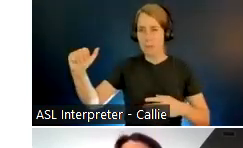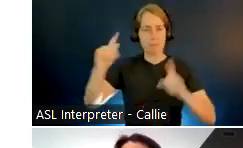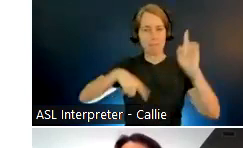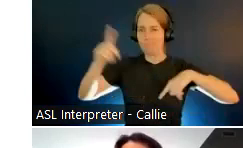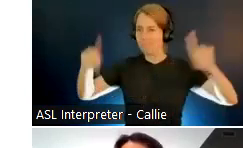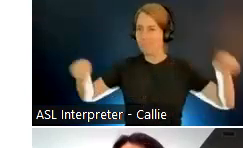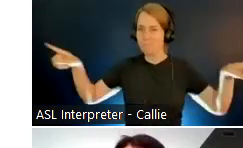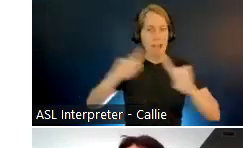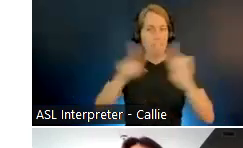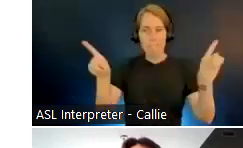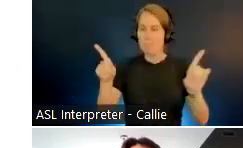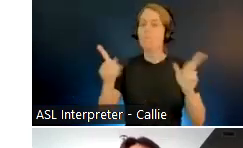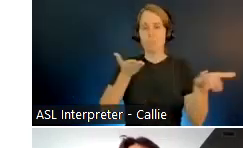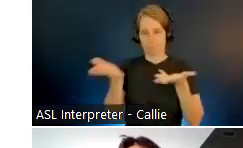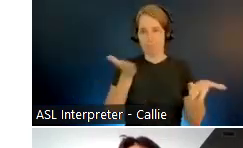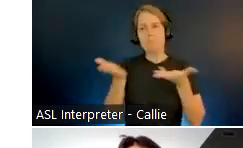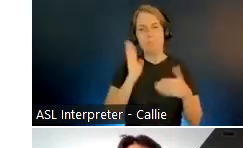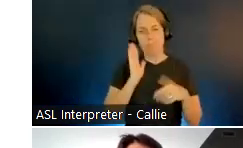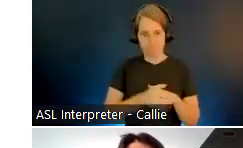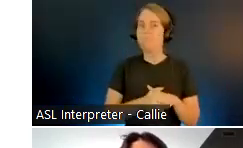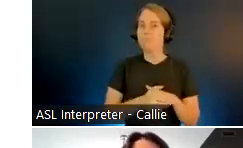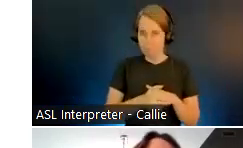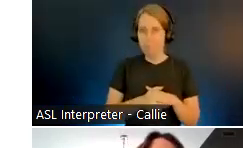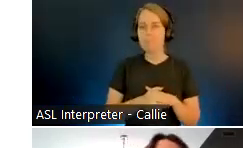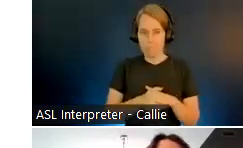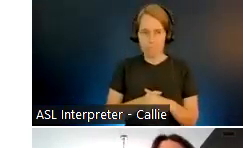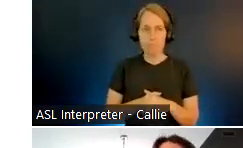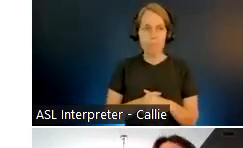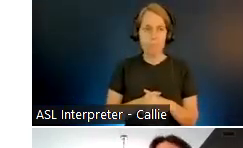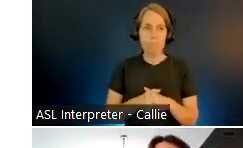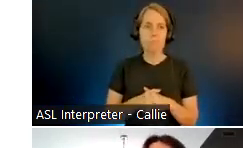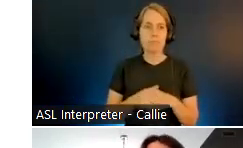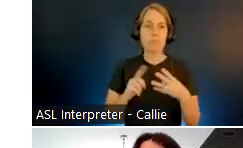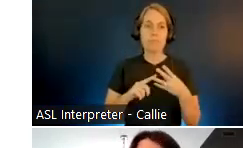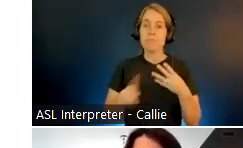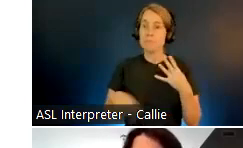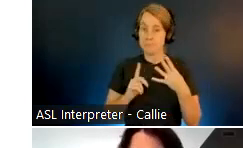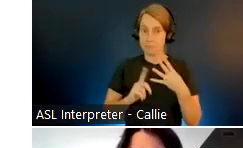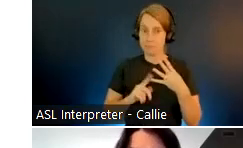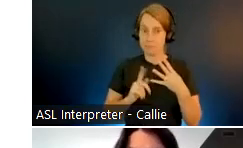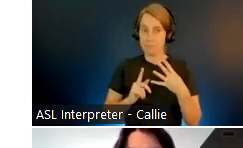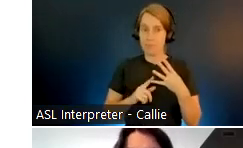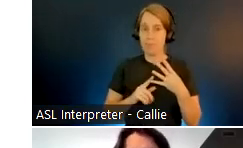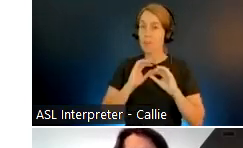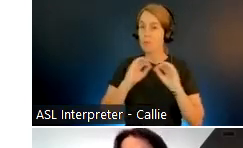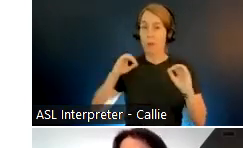imagine, those are the folks that we serve. We are a nonprofit. We're a